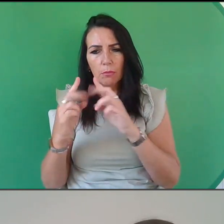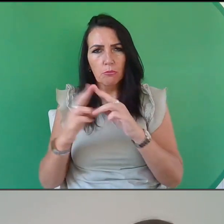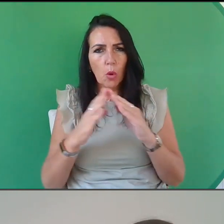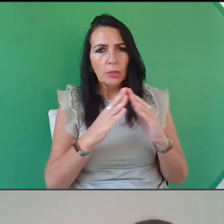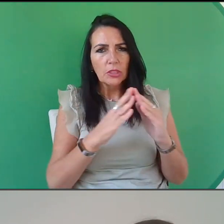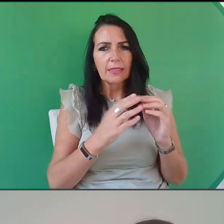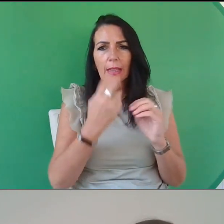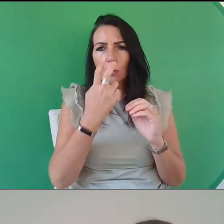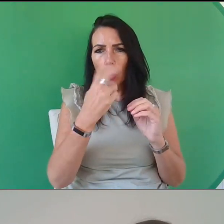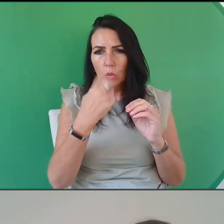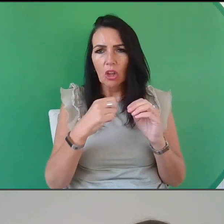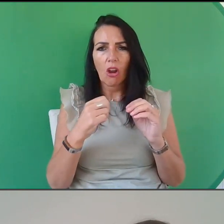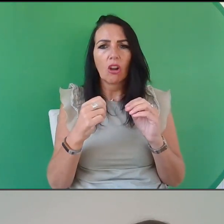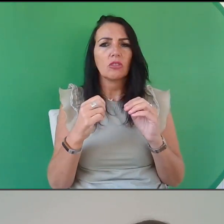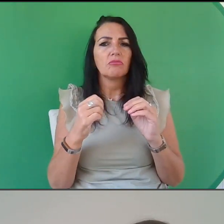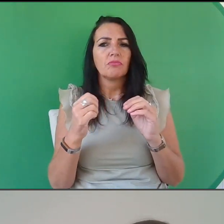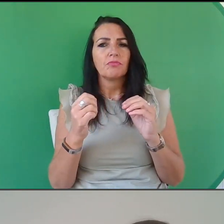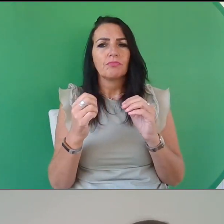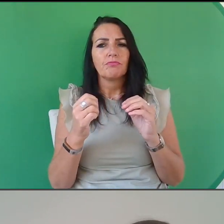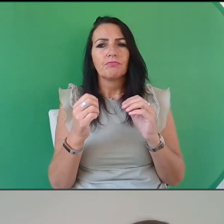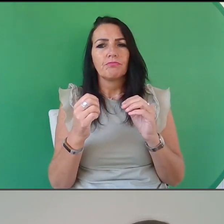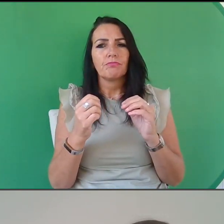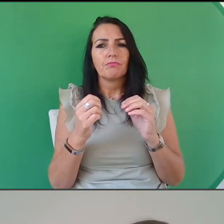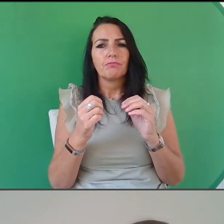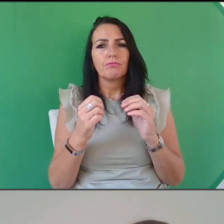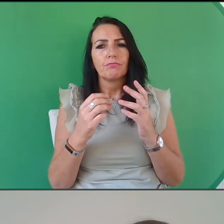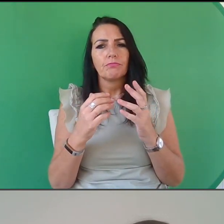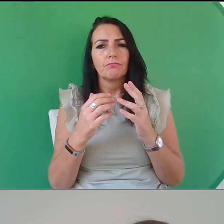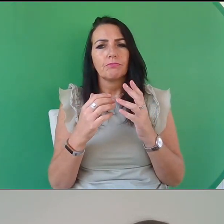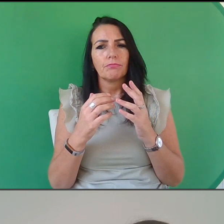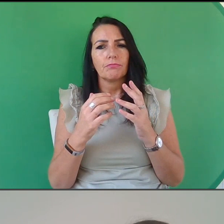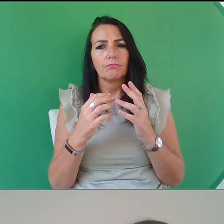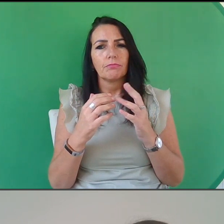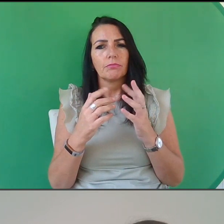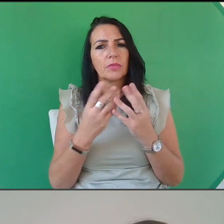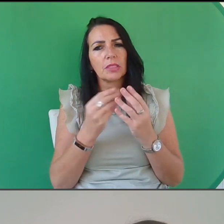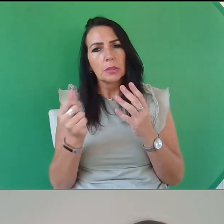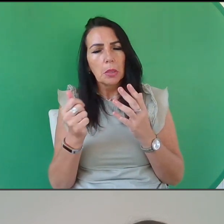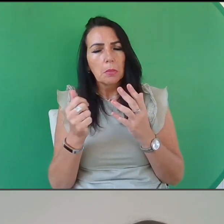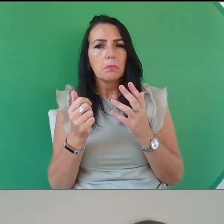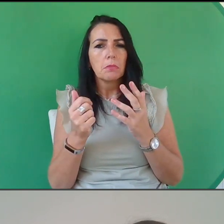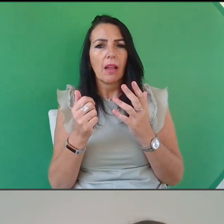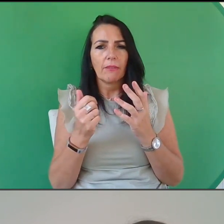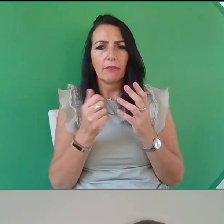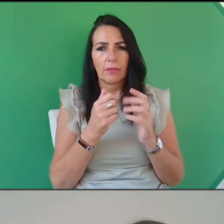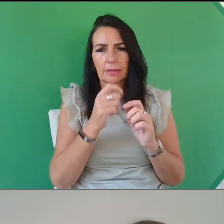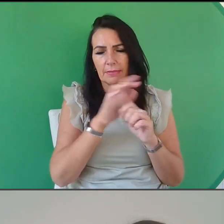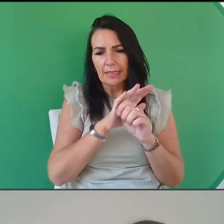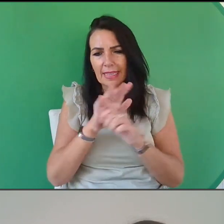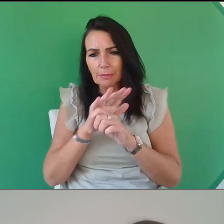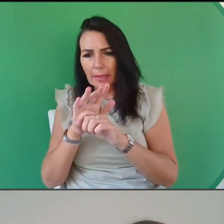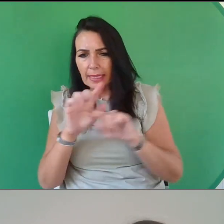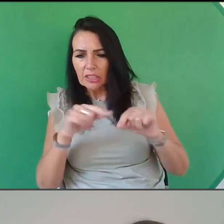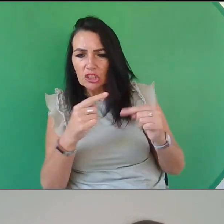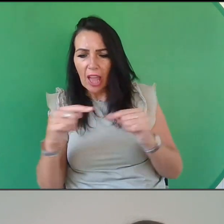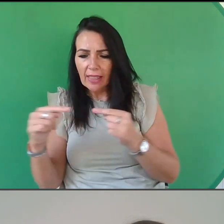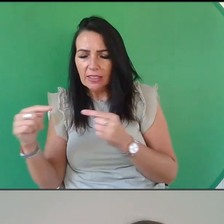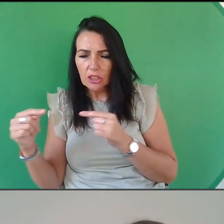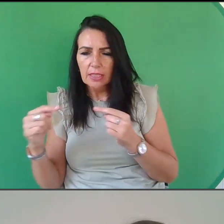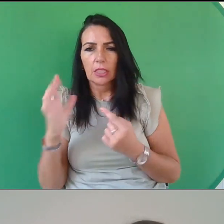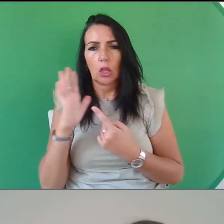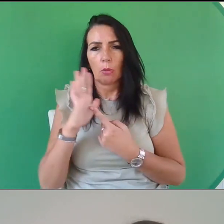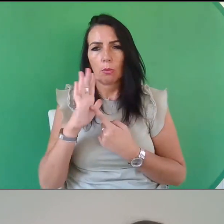traditional properties. A-listed buildings have sort of particular case-by-case challenges, so it's important to